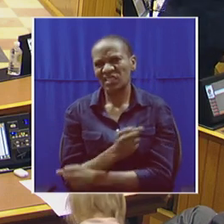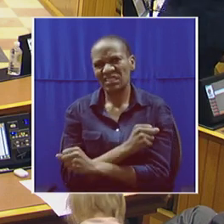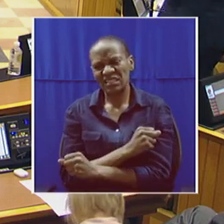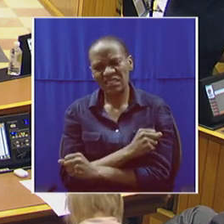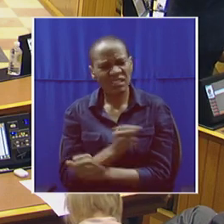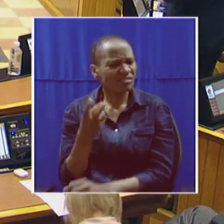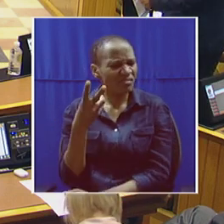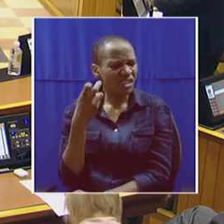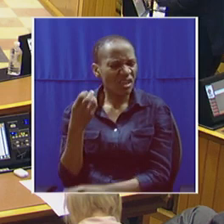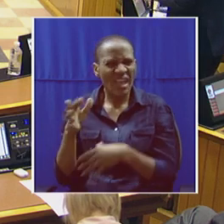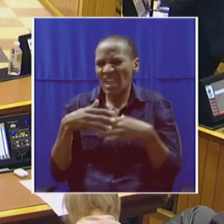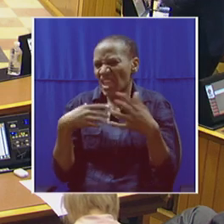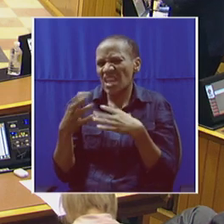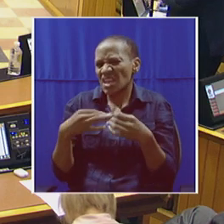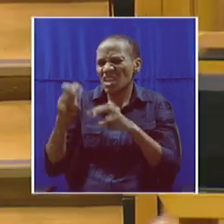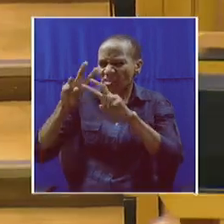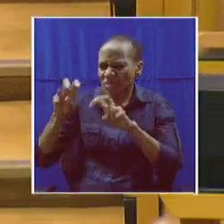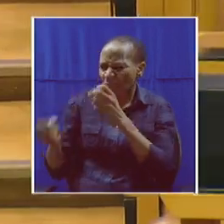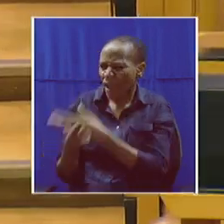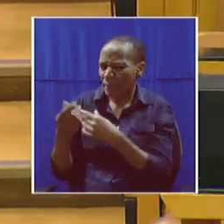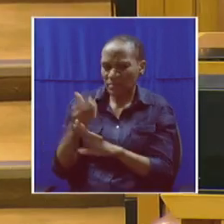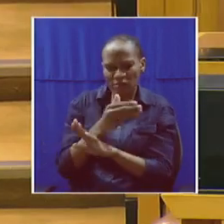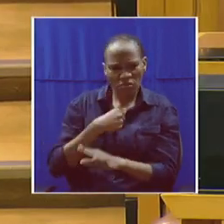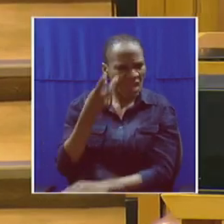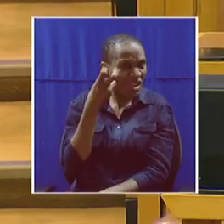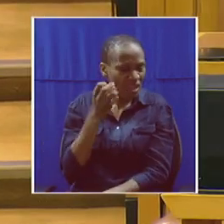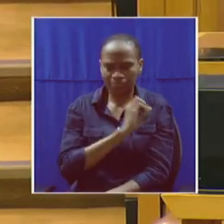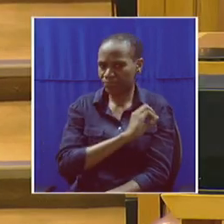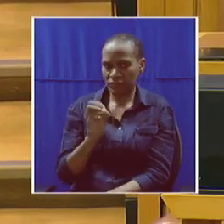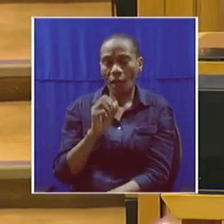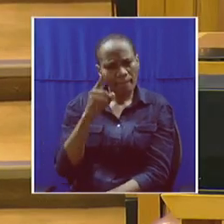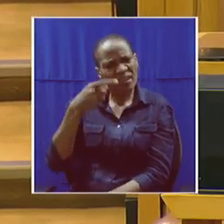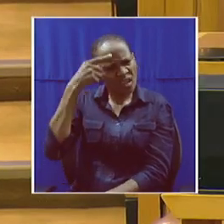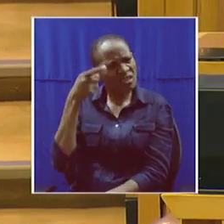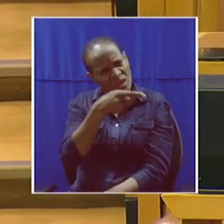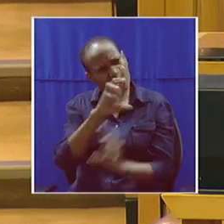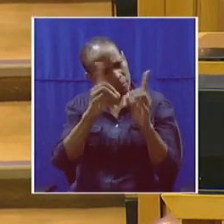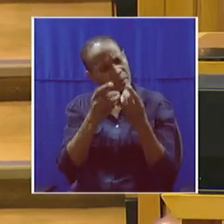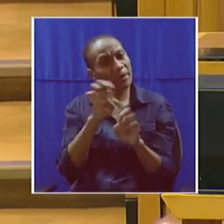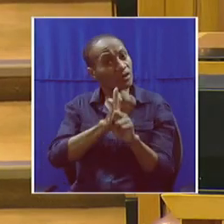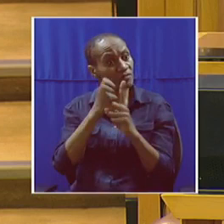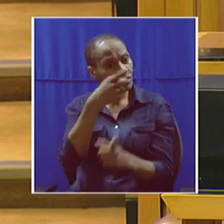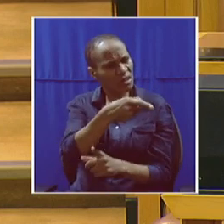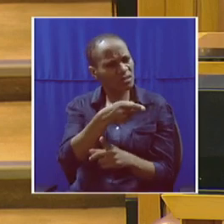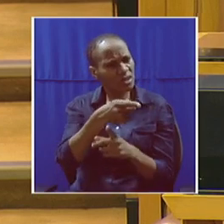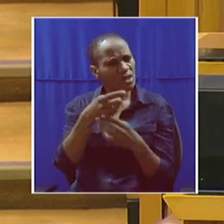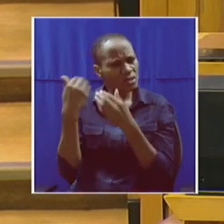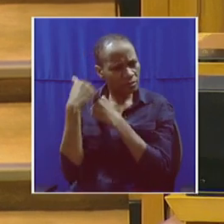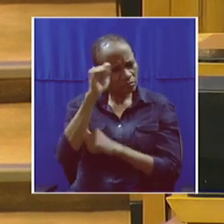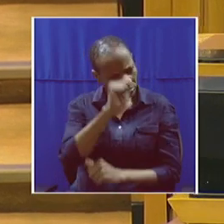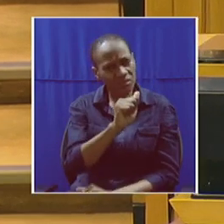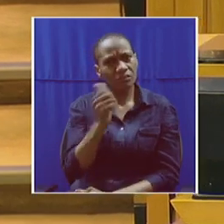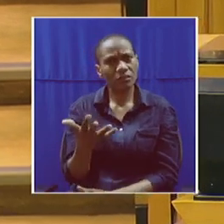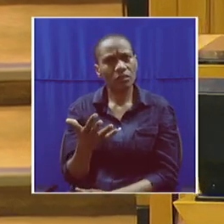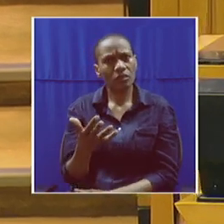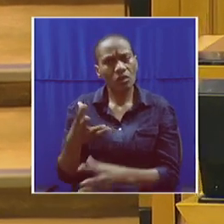of any independent investigations in this regard but I think it behoves the department of environment although this is an agricultural matter